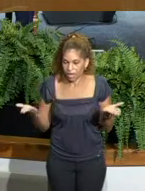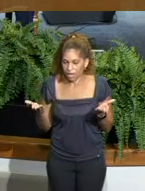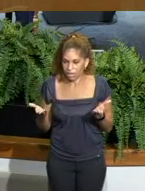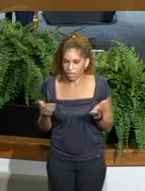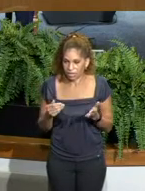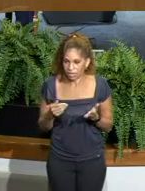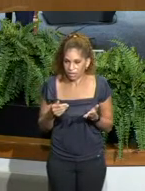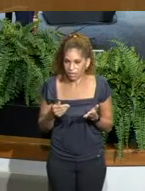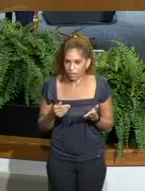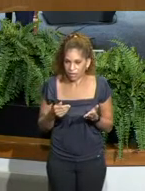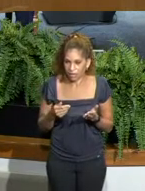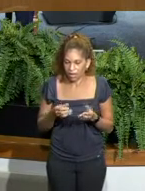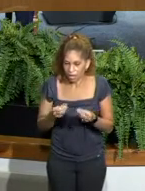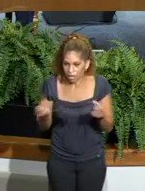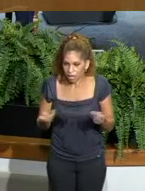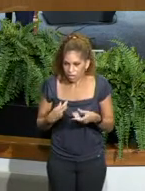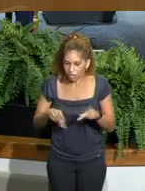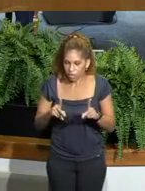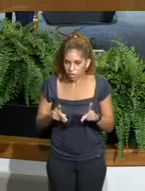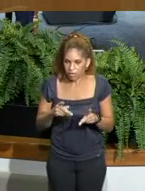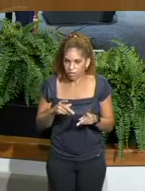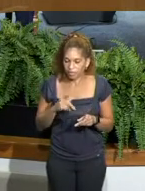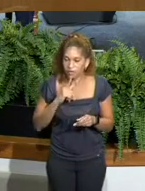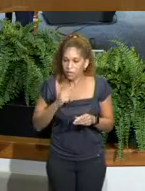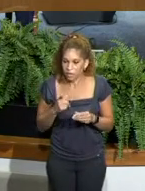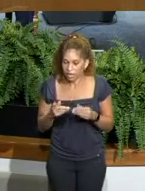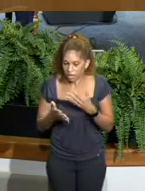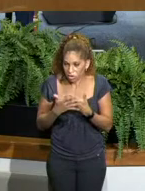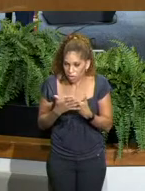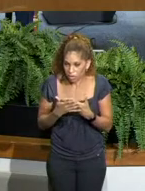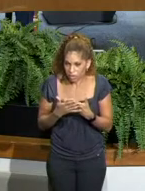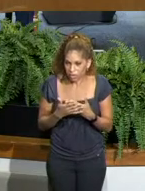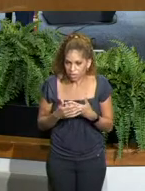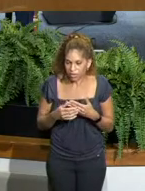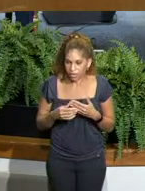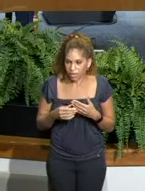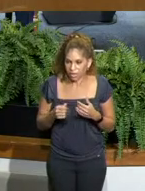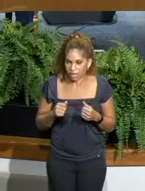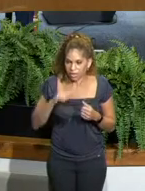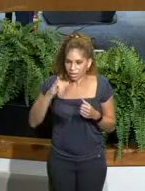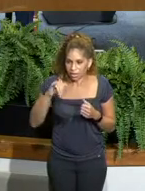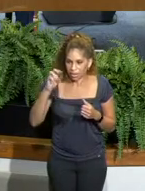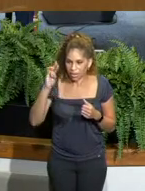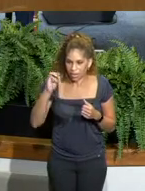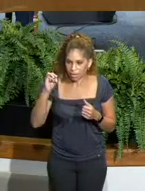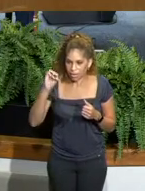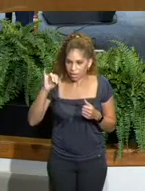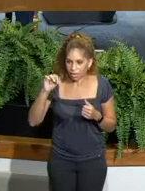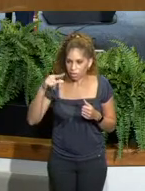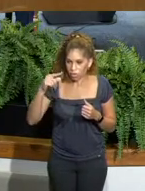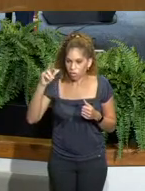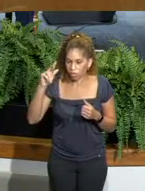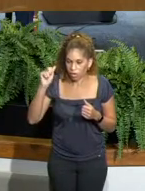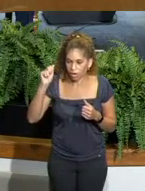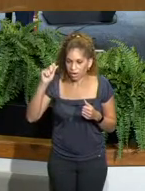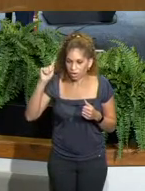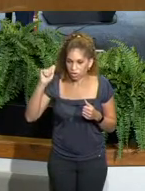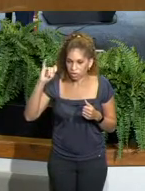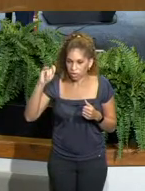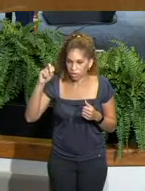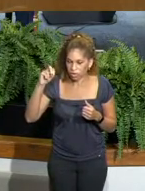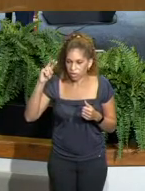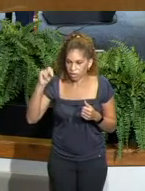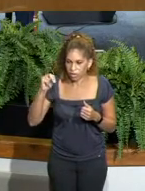in lost opportunities after being incarcerated. Our immigration system, broken, cost us